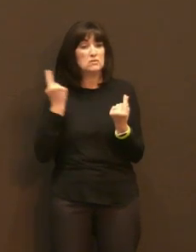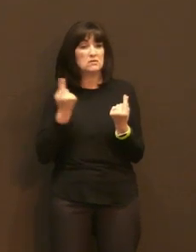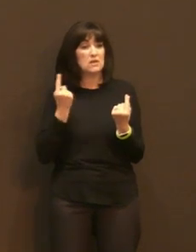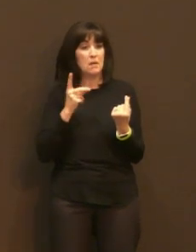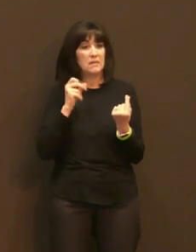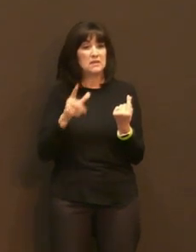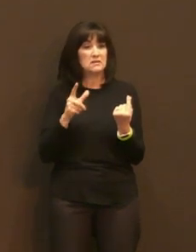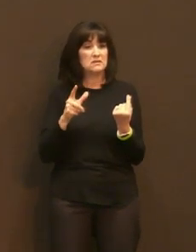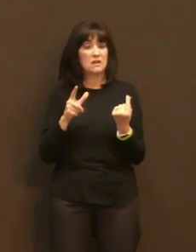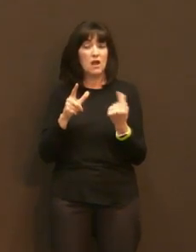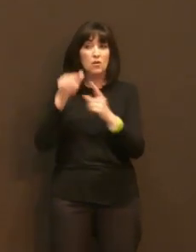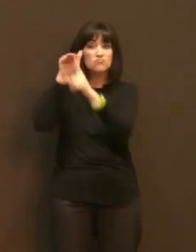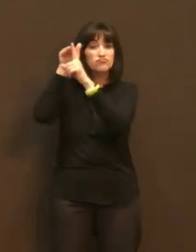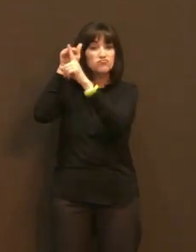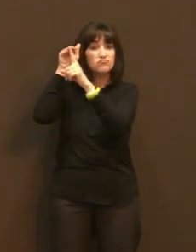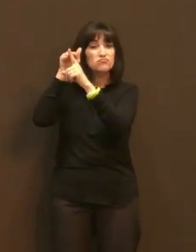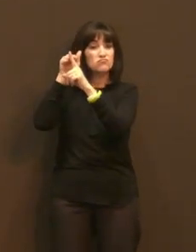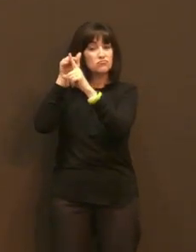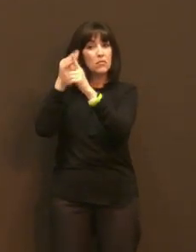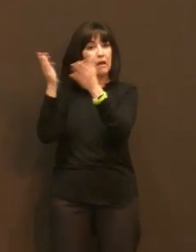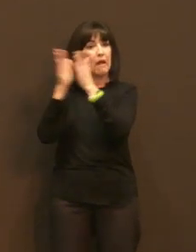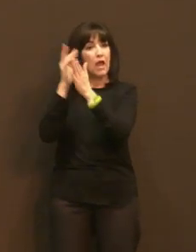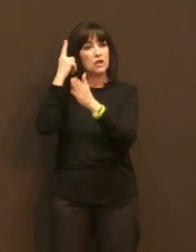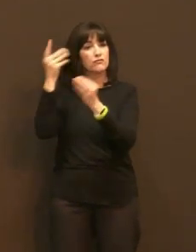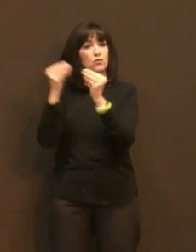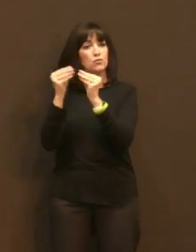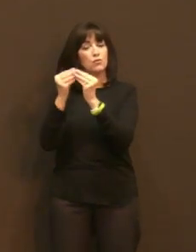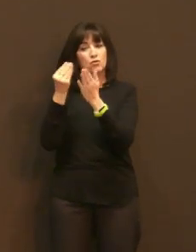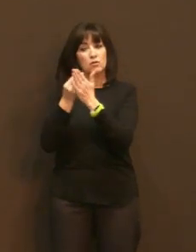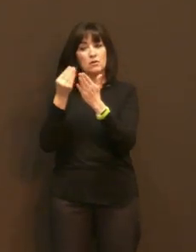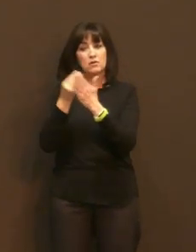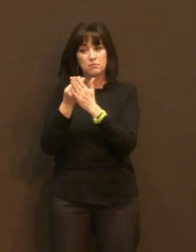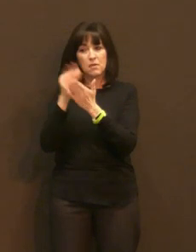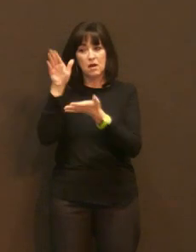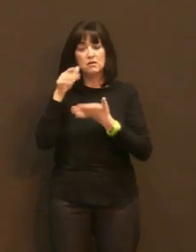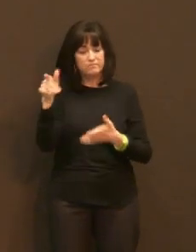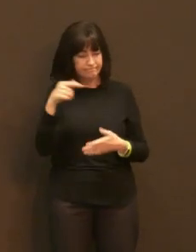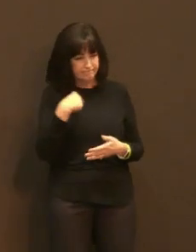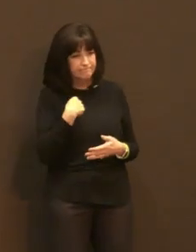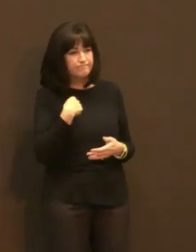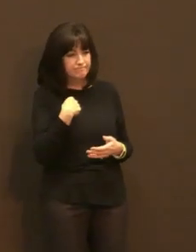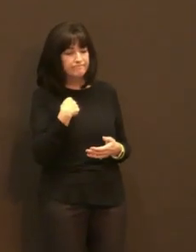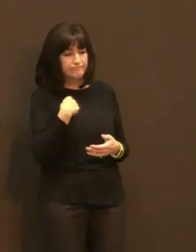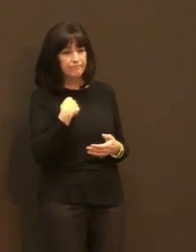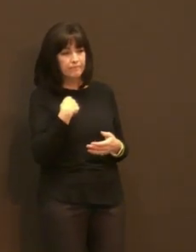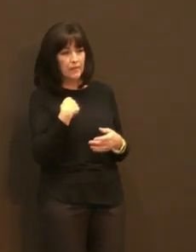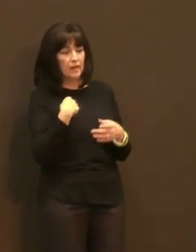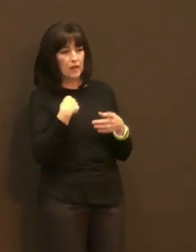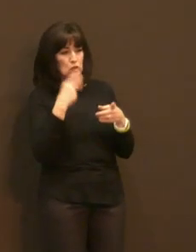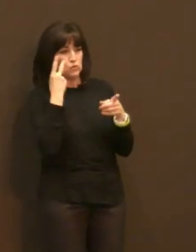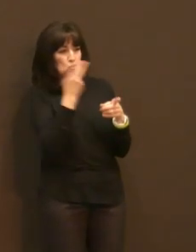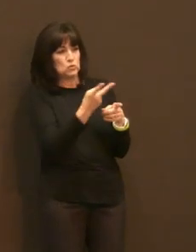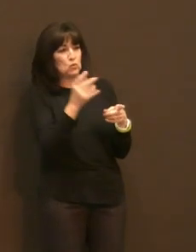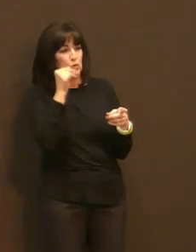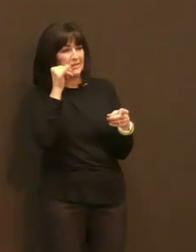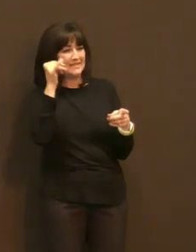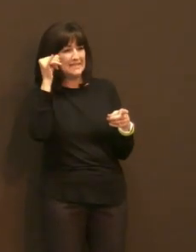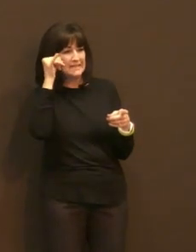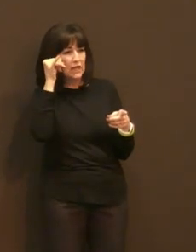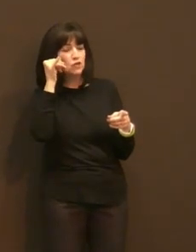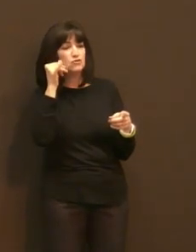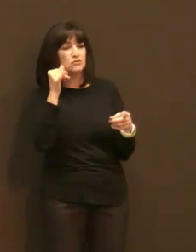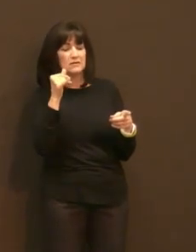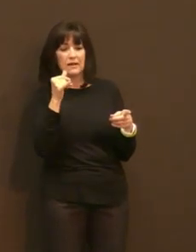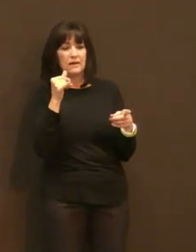I haven't heard that. I heard something about that in the media last night or yesterday with respect to another